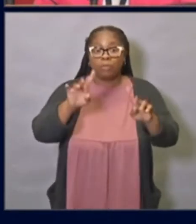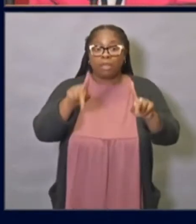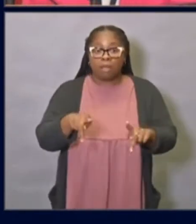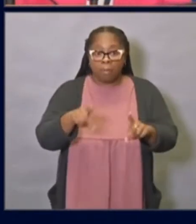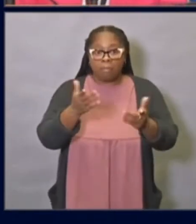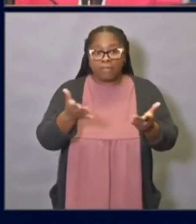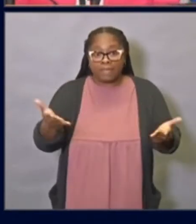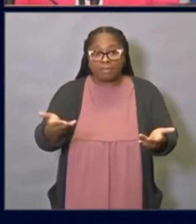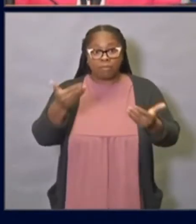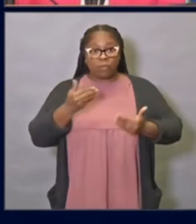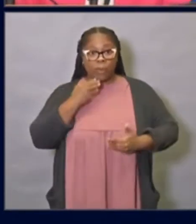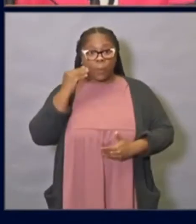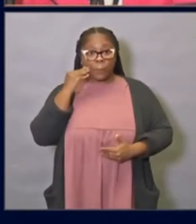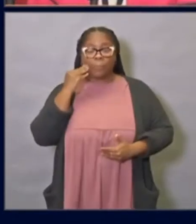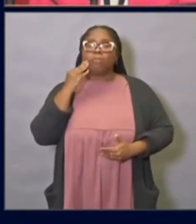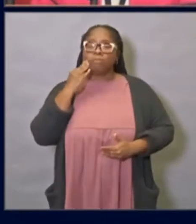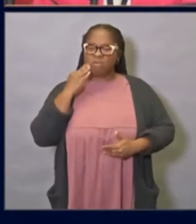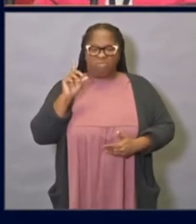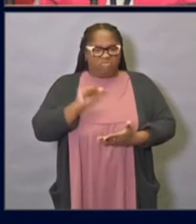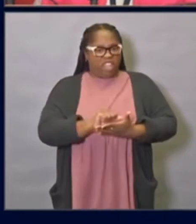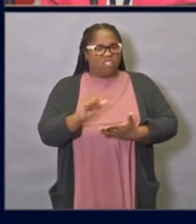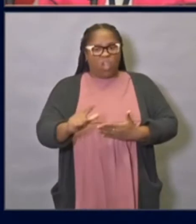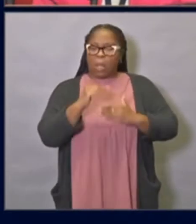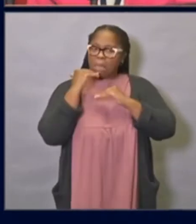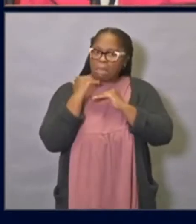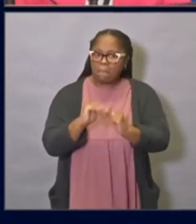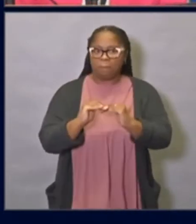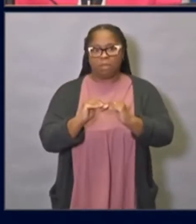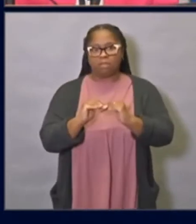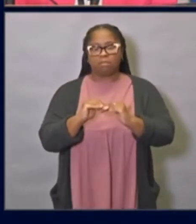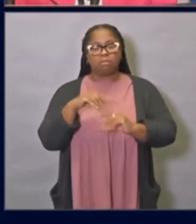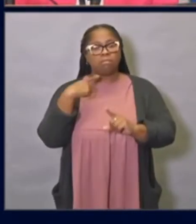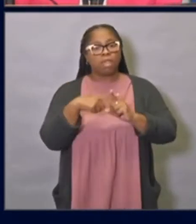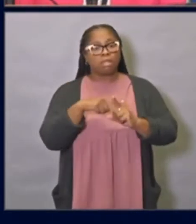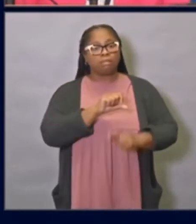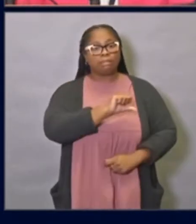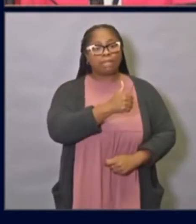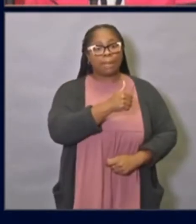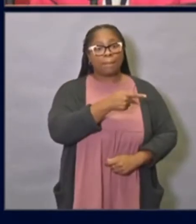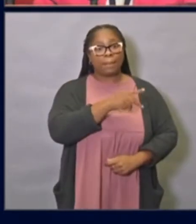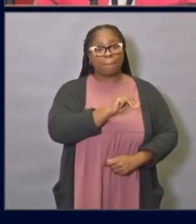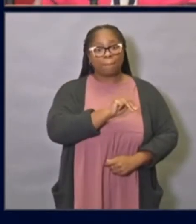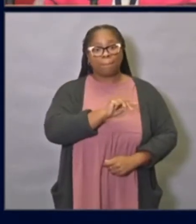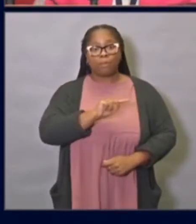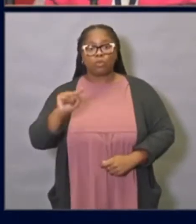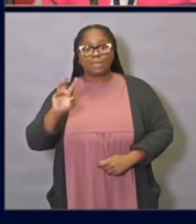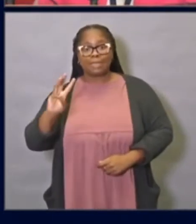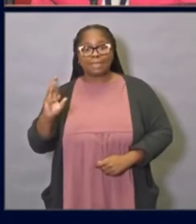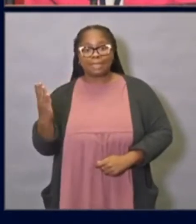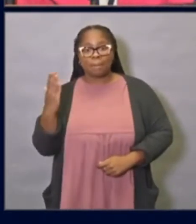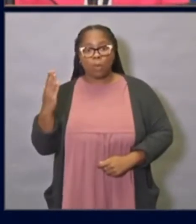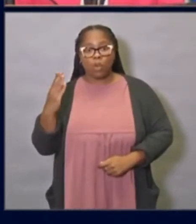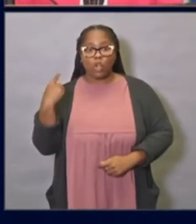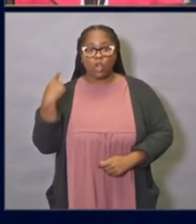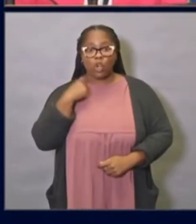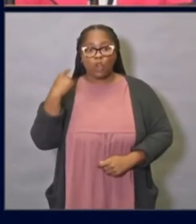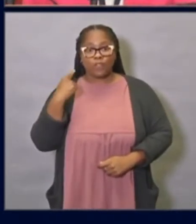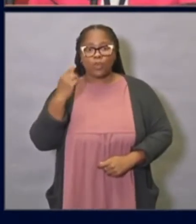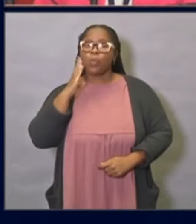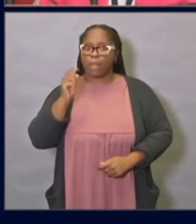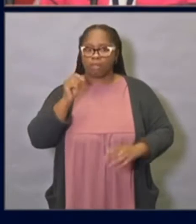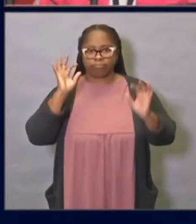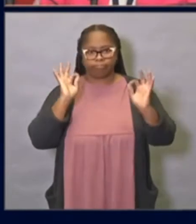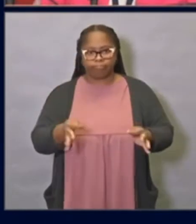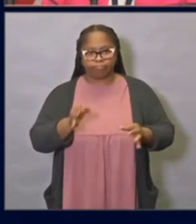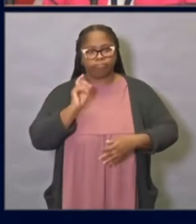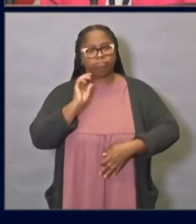leave their homes. In addition, a 10 p.m. to 6 a.m. curfew would be mandated, with